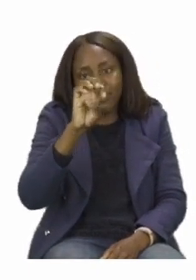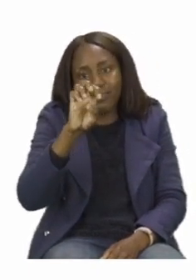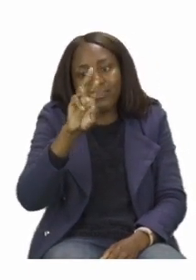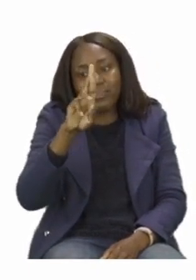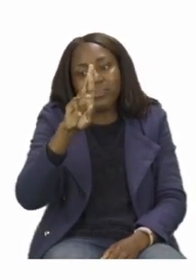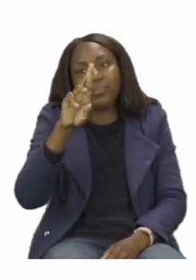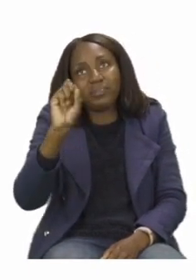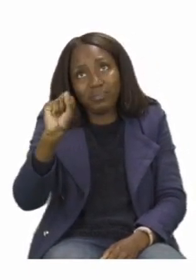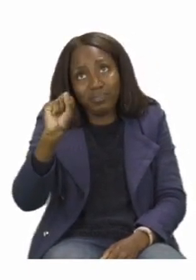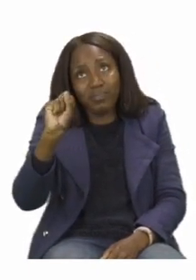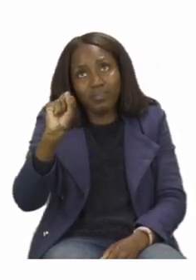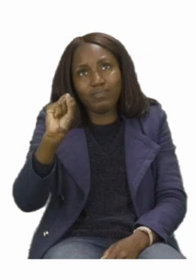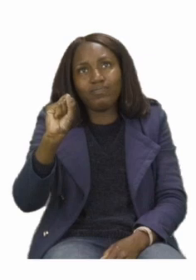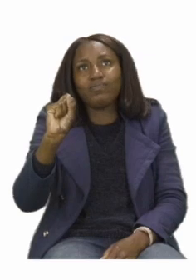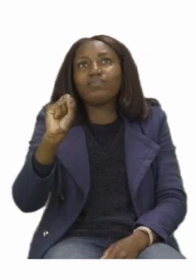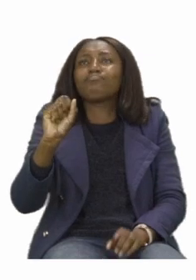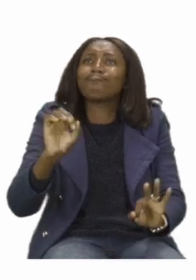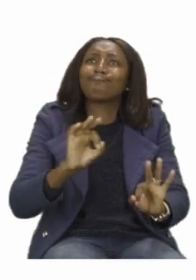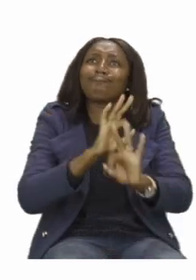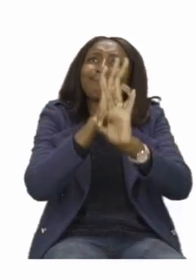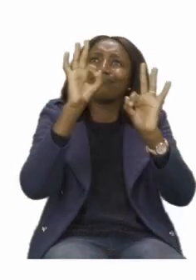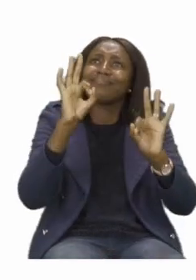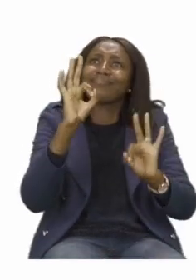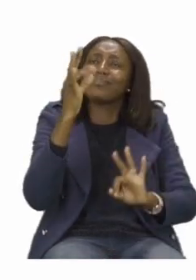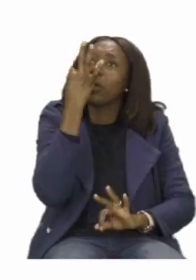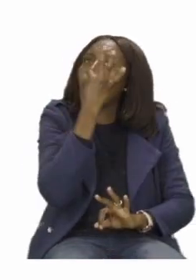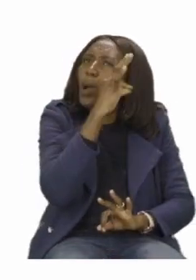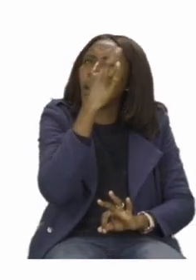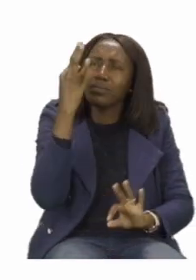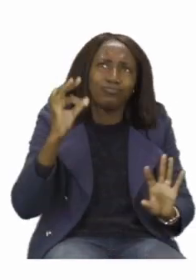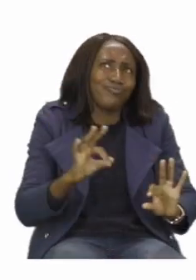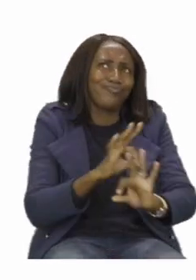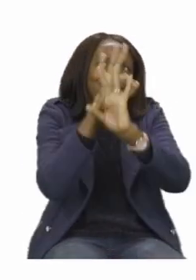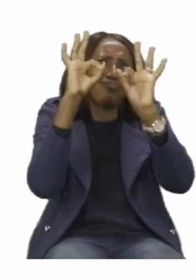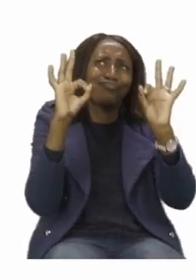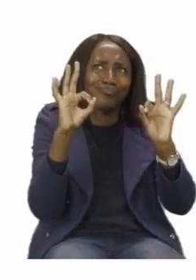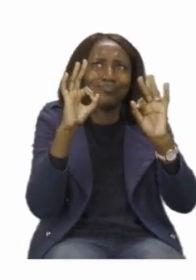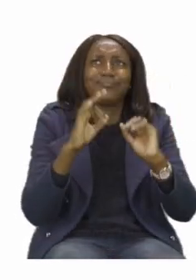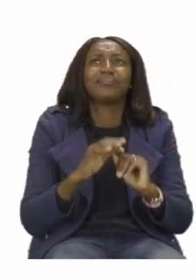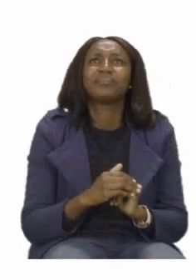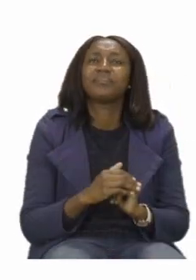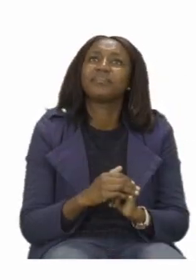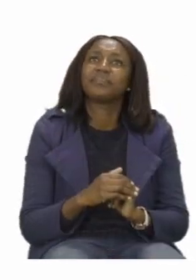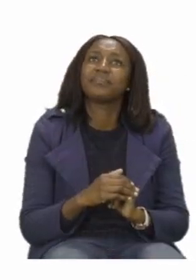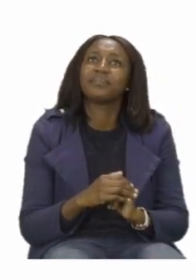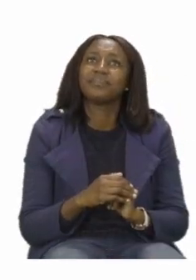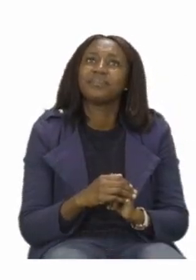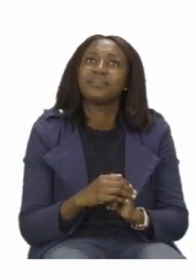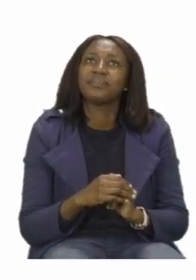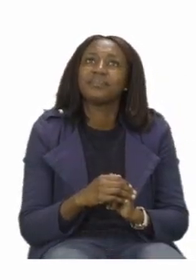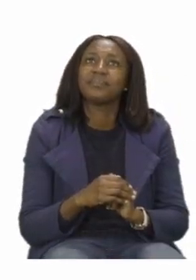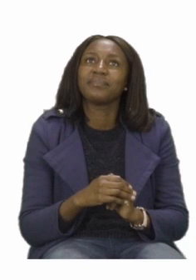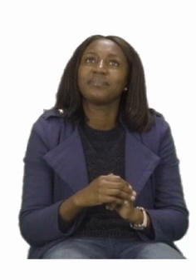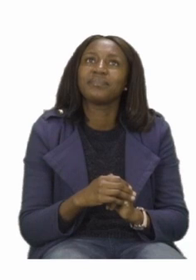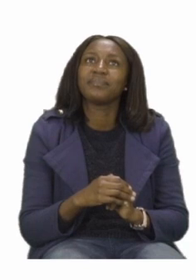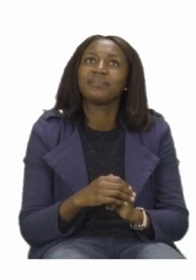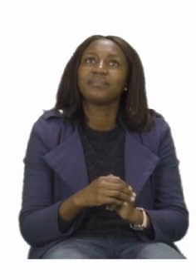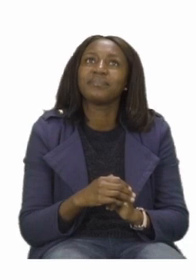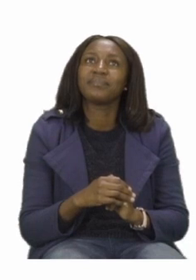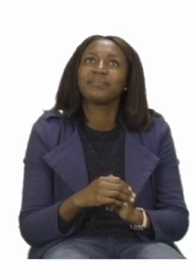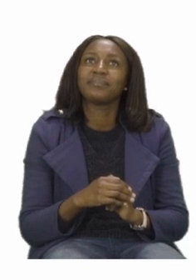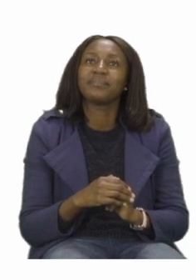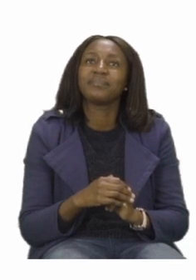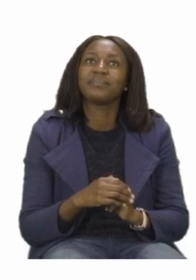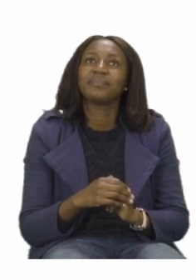Those flowers are beautiful. Now, let's try and see how